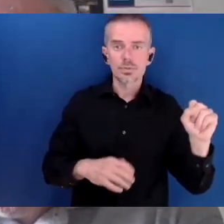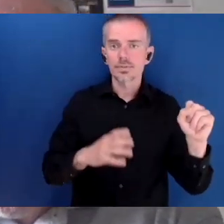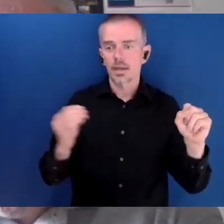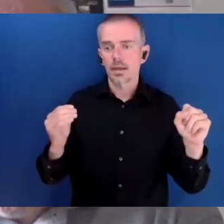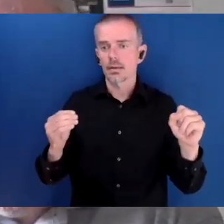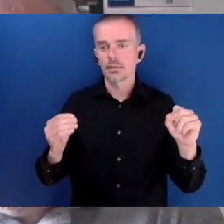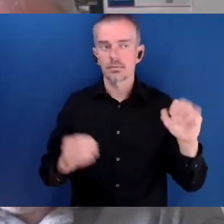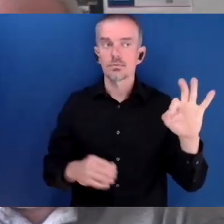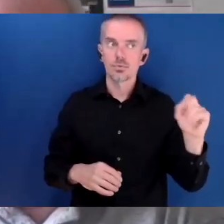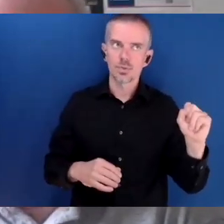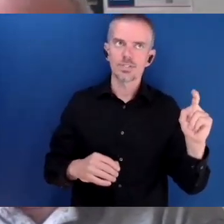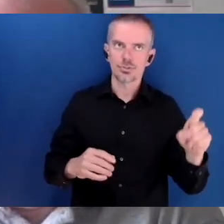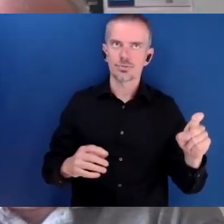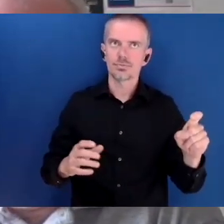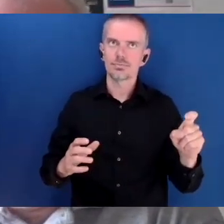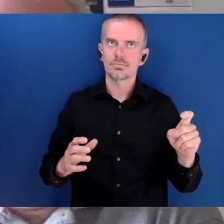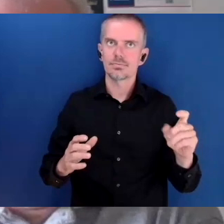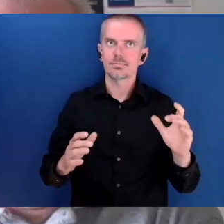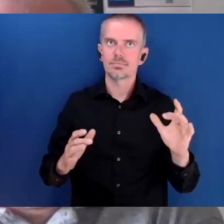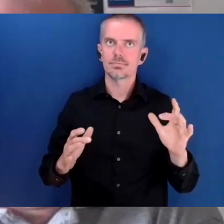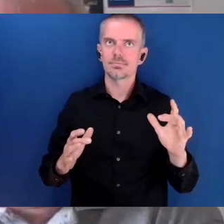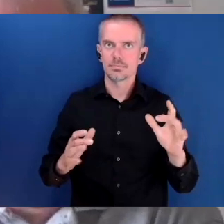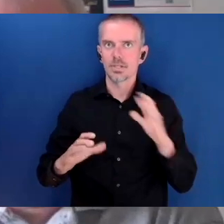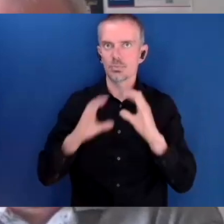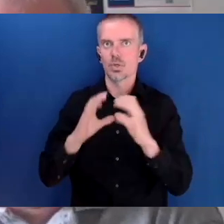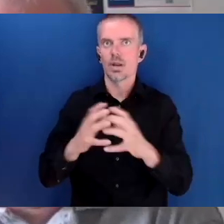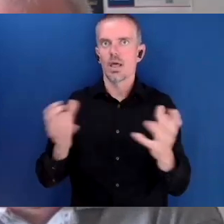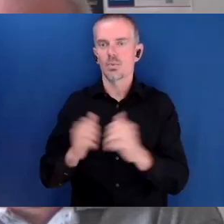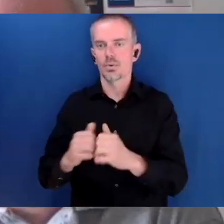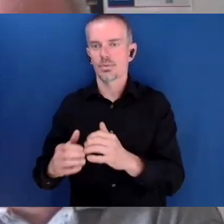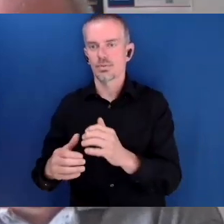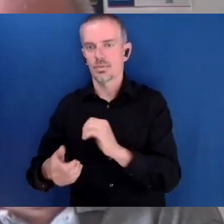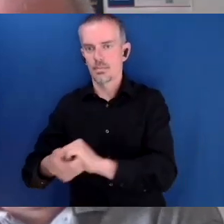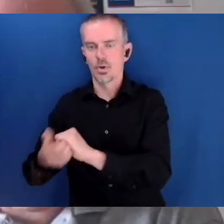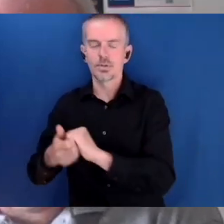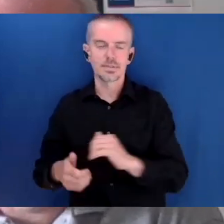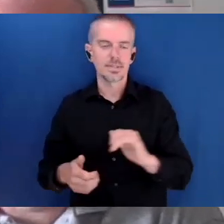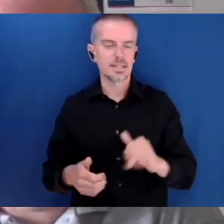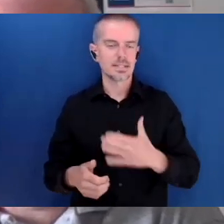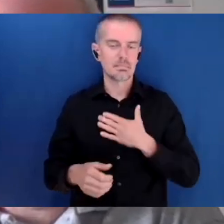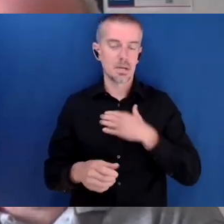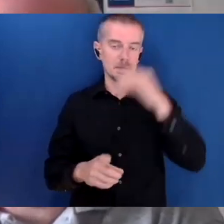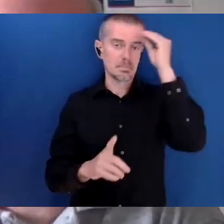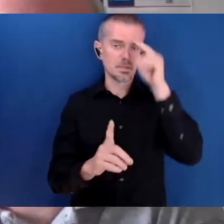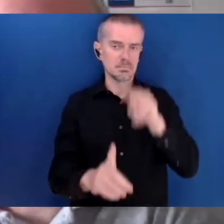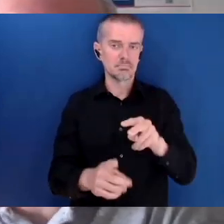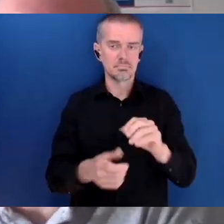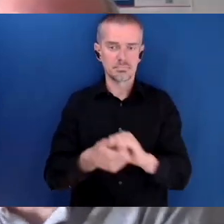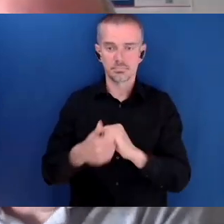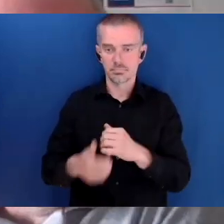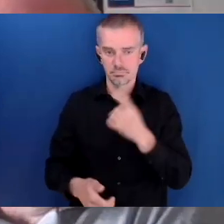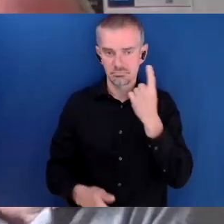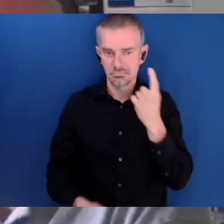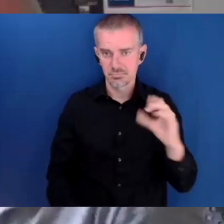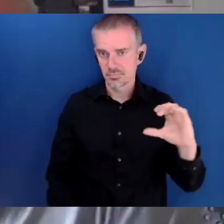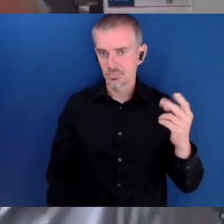think should be doing the same with partners. That's at least from my partnership angle. I'm curious, Chris, if you have any